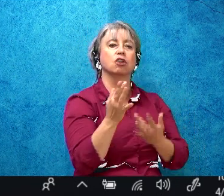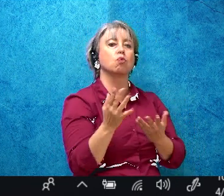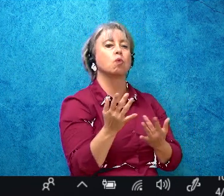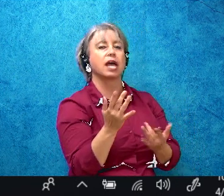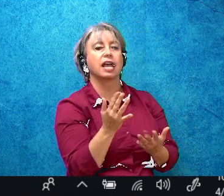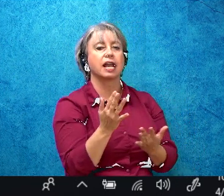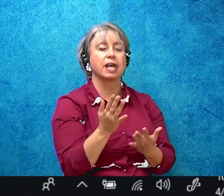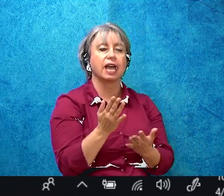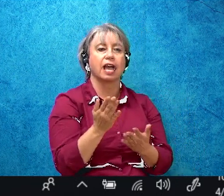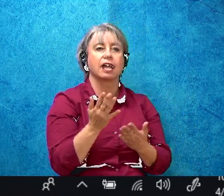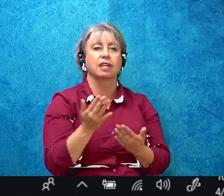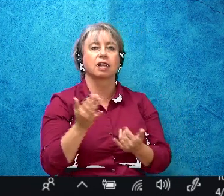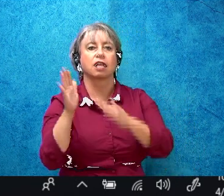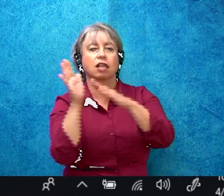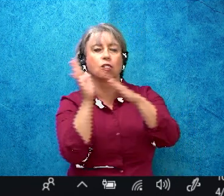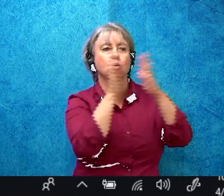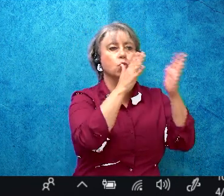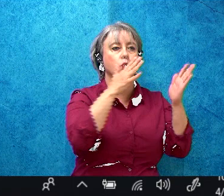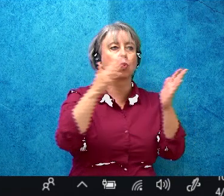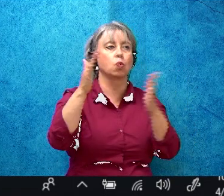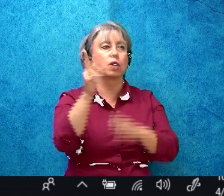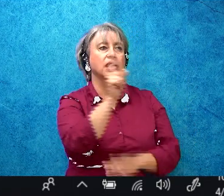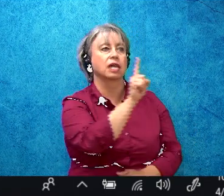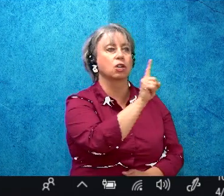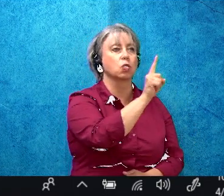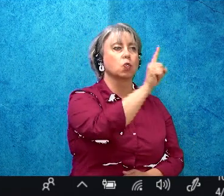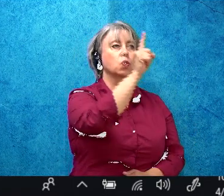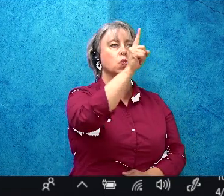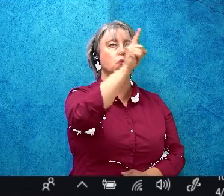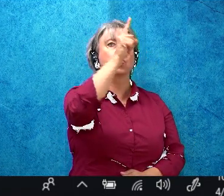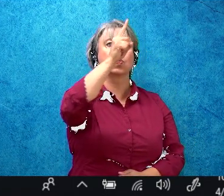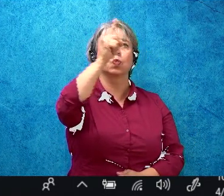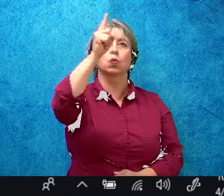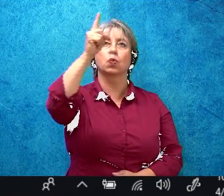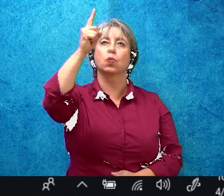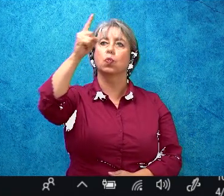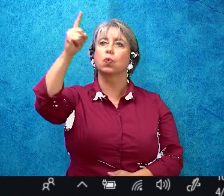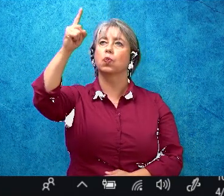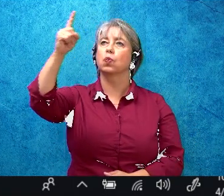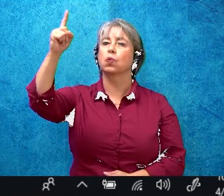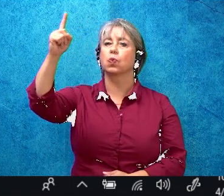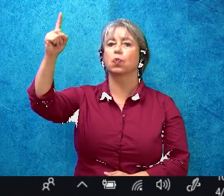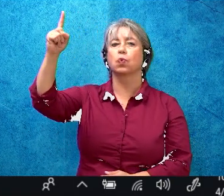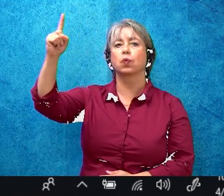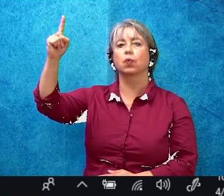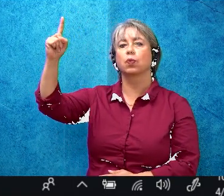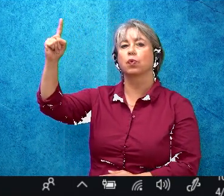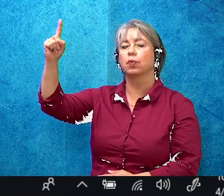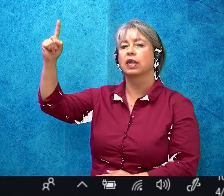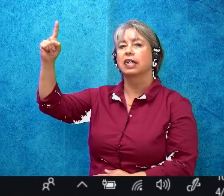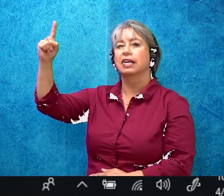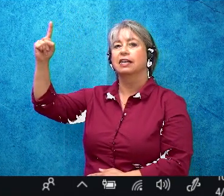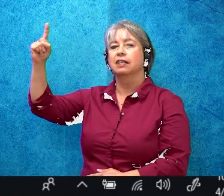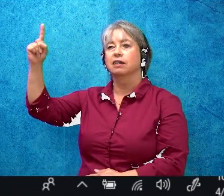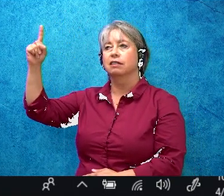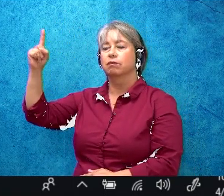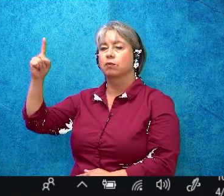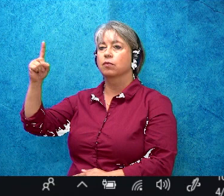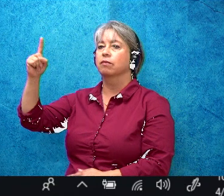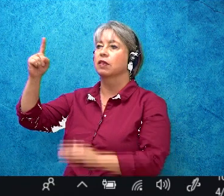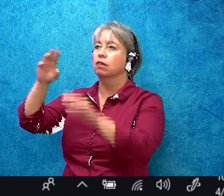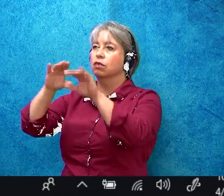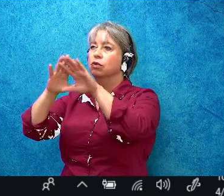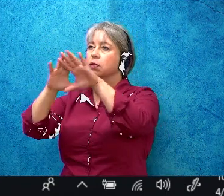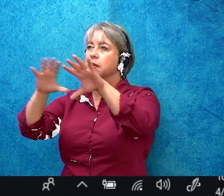wind starts to blow and it picks her up and lifts her into the sky. So it takes her to this